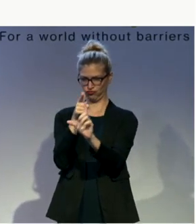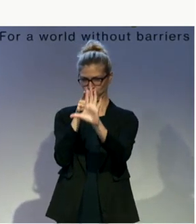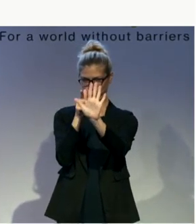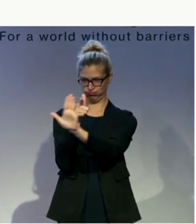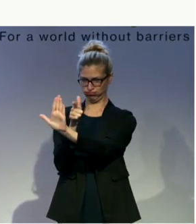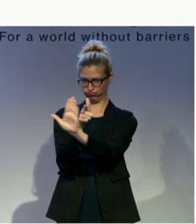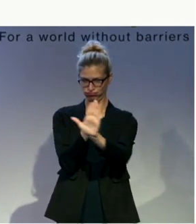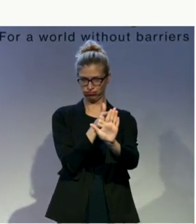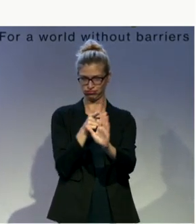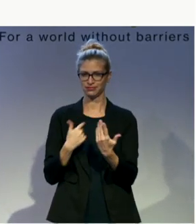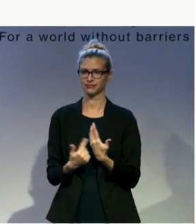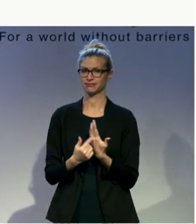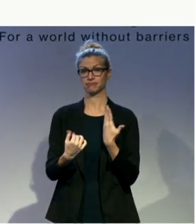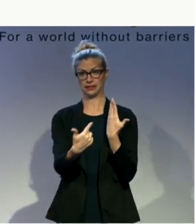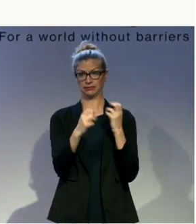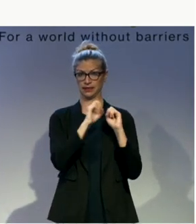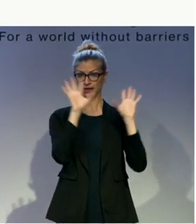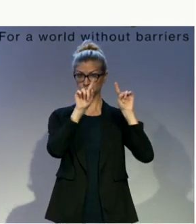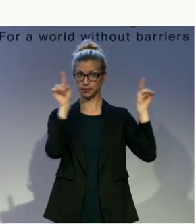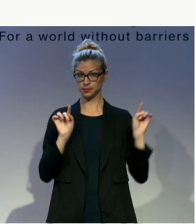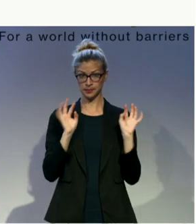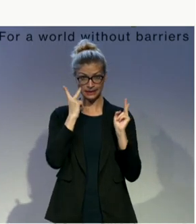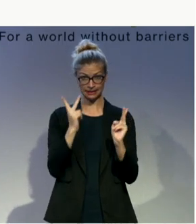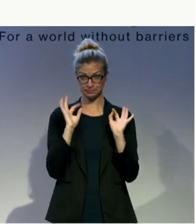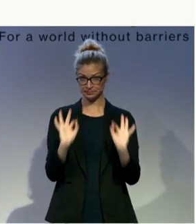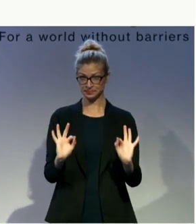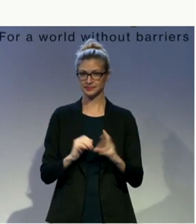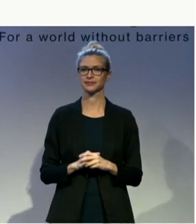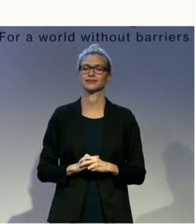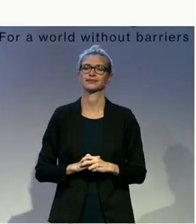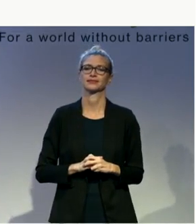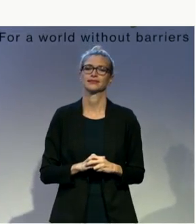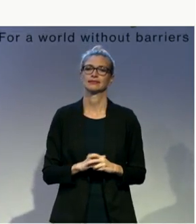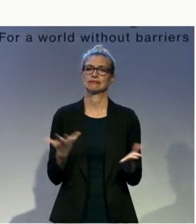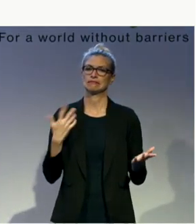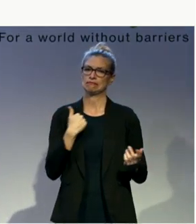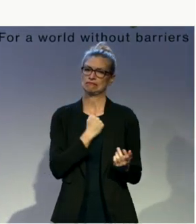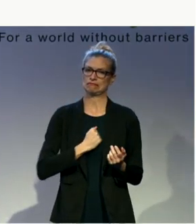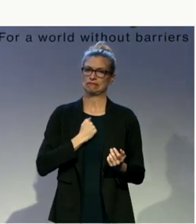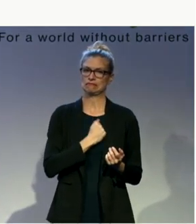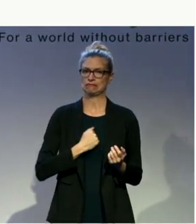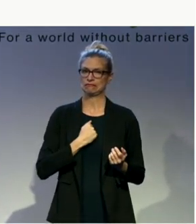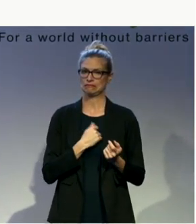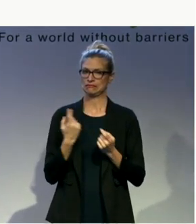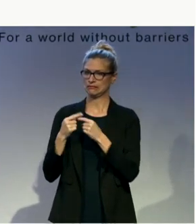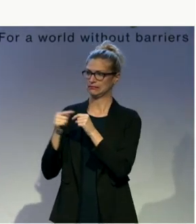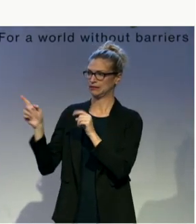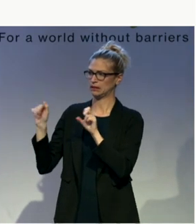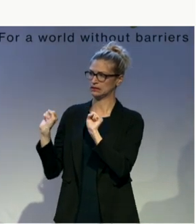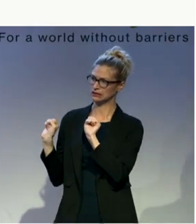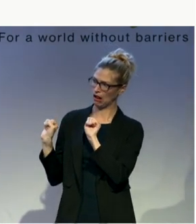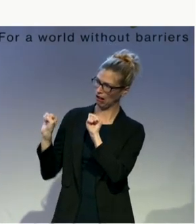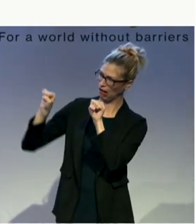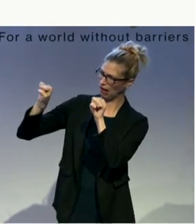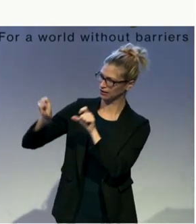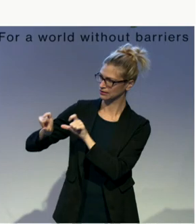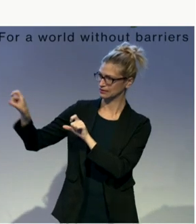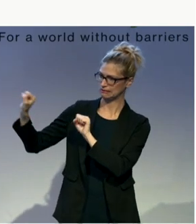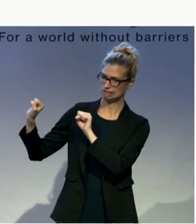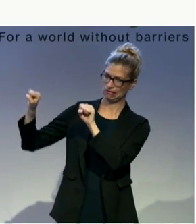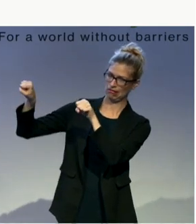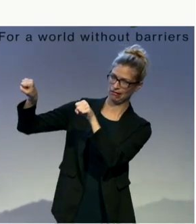the picture. Okay. Now we go. I'm sorry for the chair you have and the podium. You'll have to turn around to see the pictures, but you can come here later.